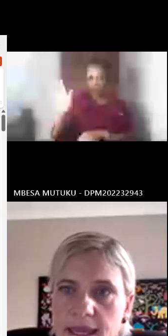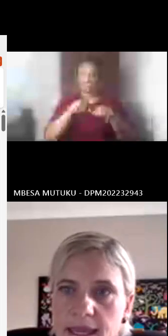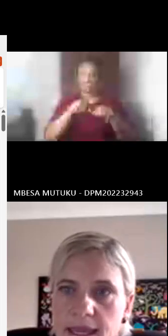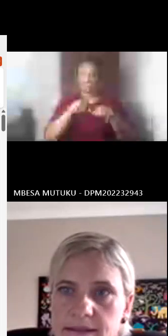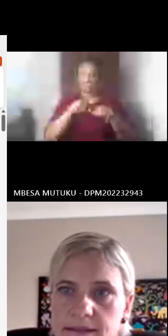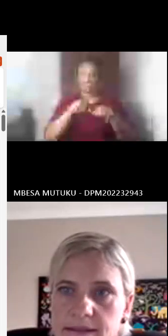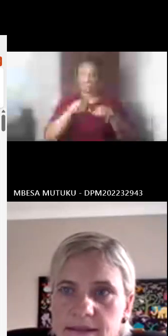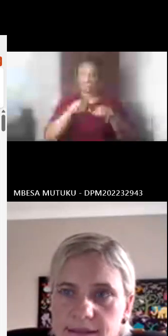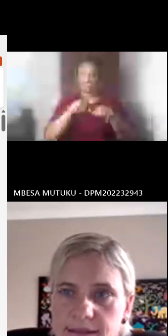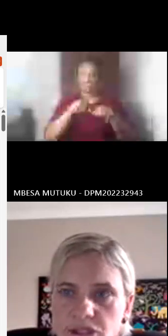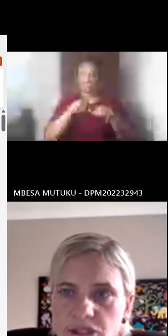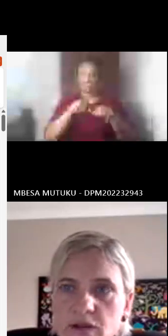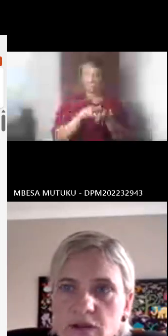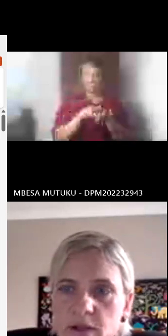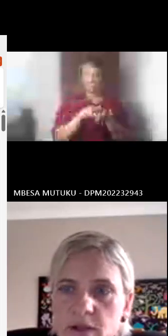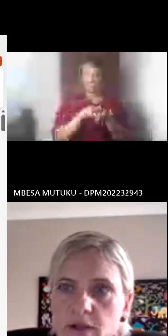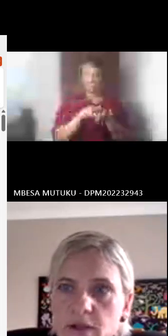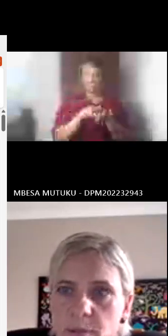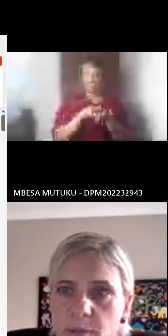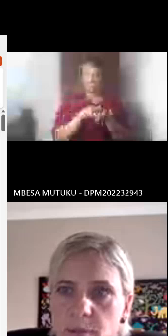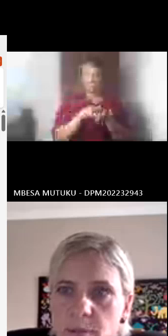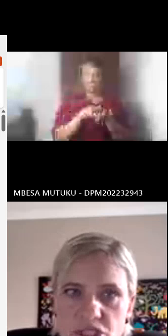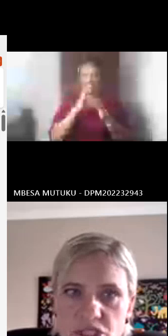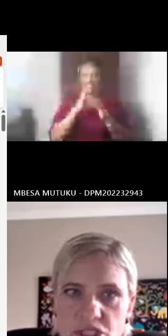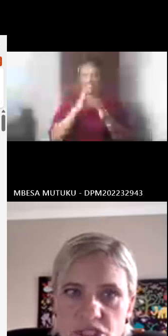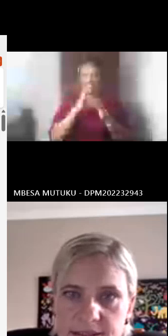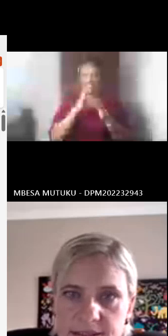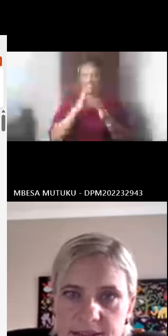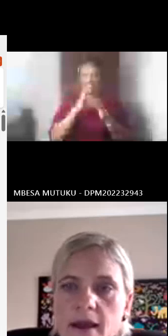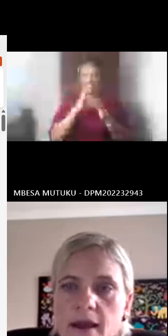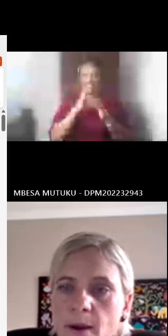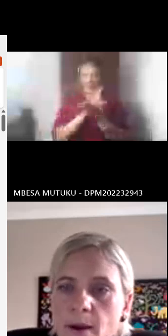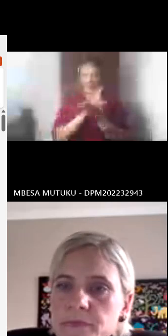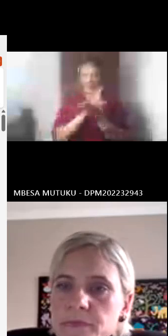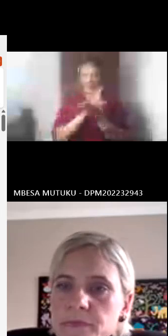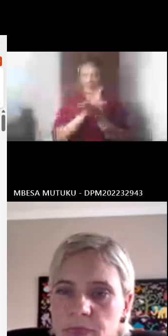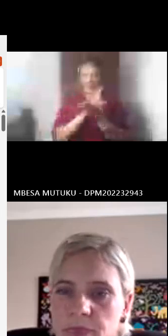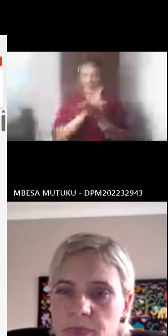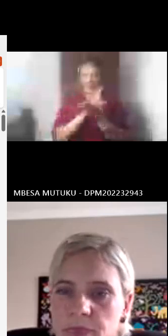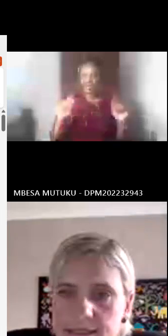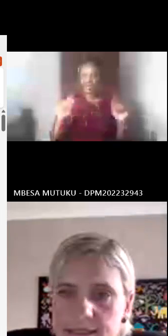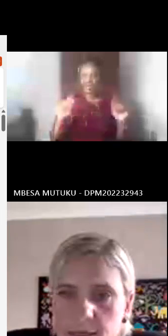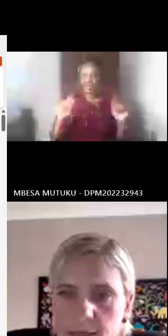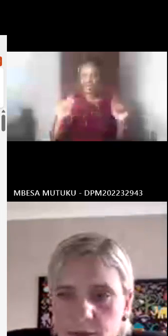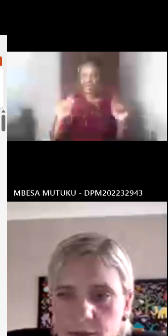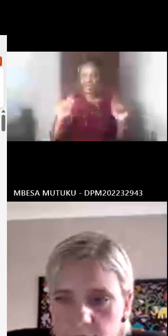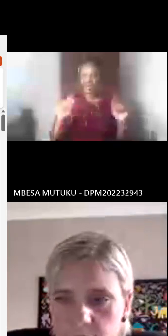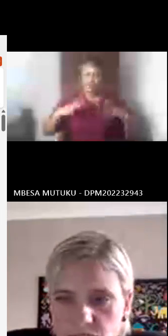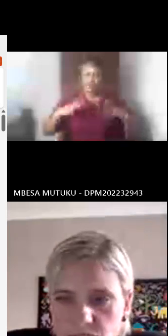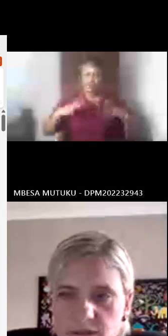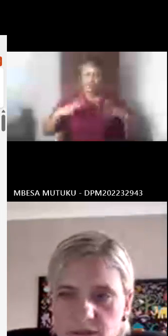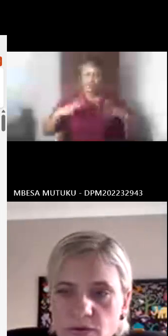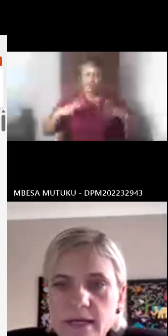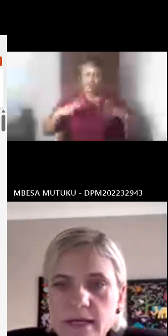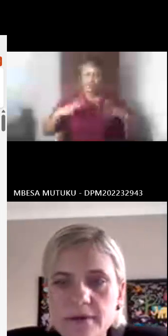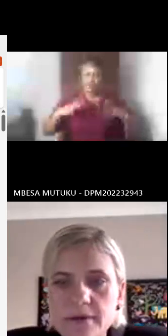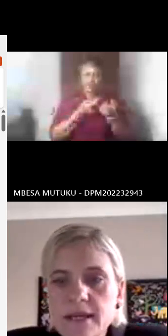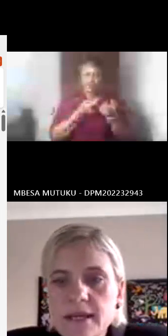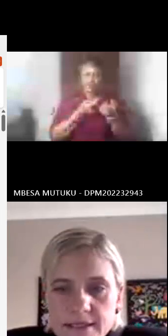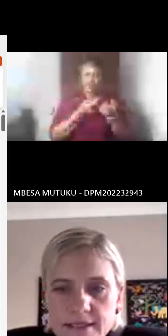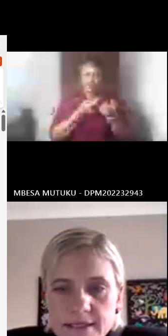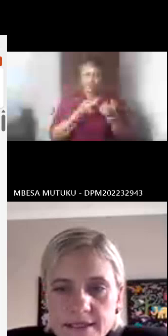right near the end of the session, we will open the chat so people can type questions. So